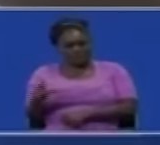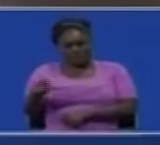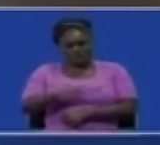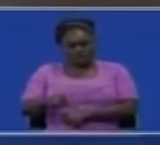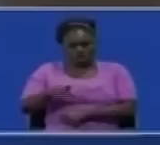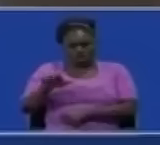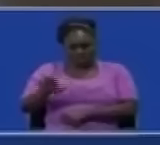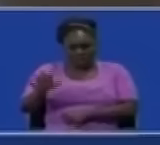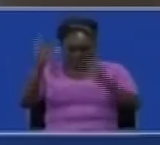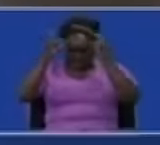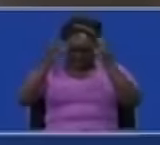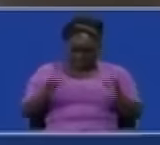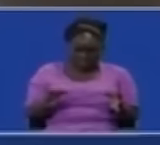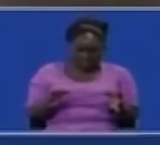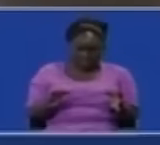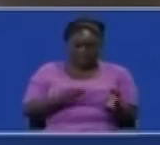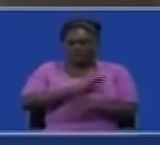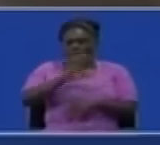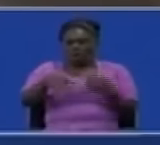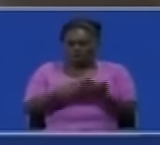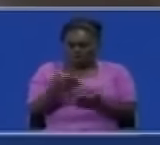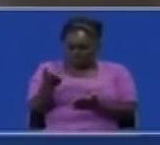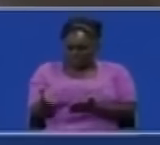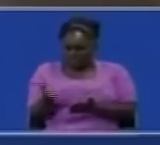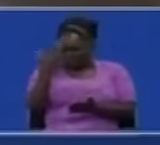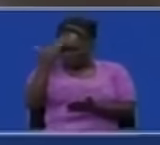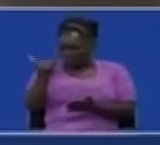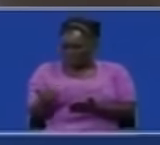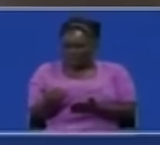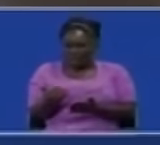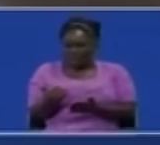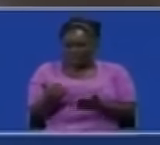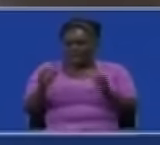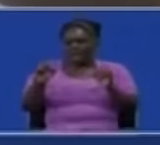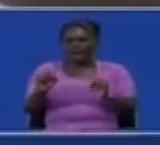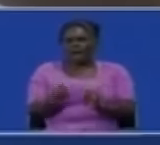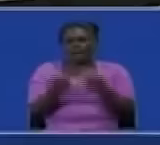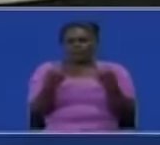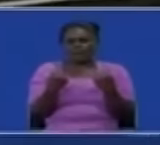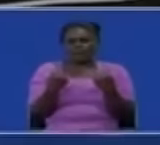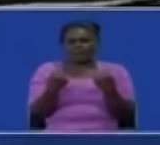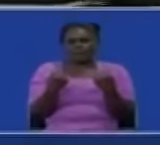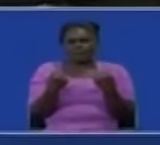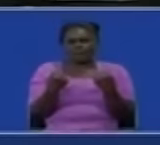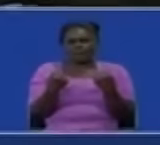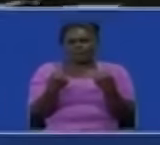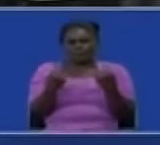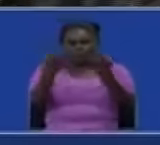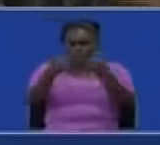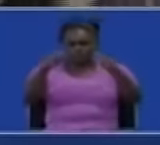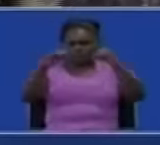decisions. We must not always jump to the fact that this or that must have happened to make it happen. And as State House was